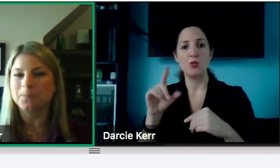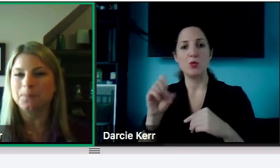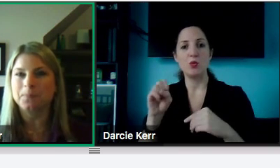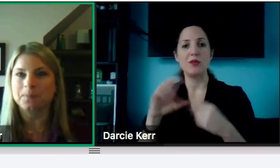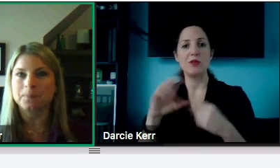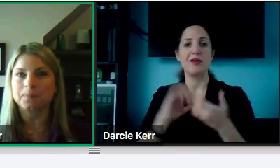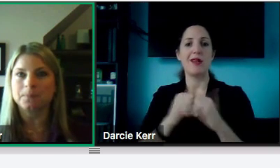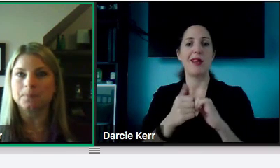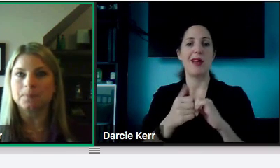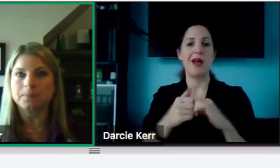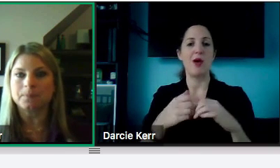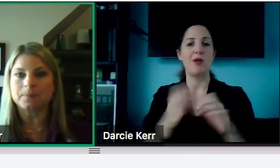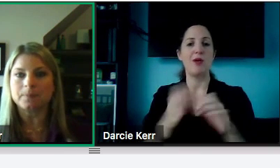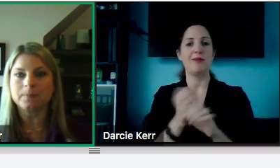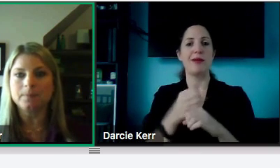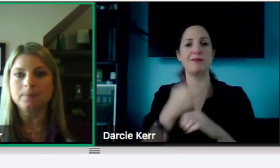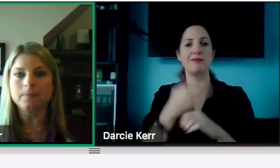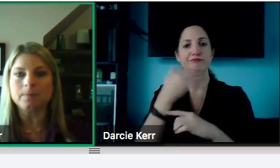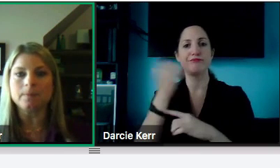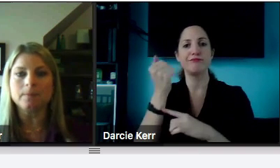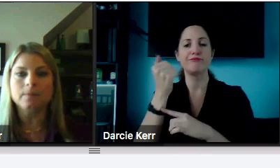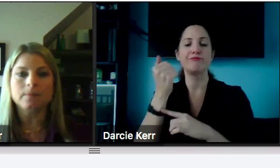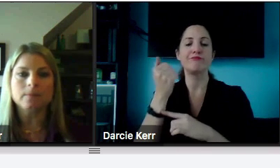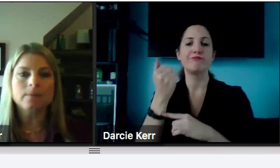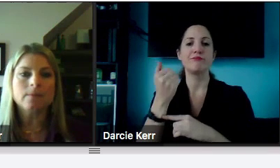optimization.